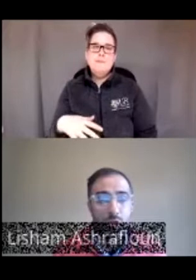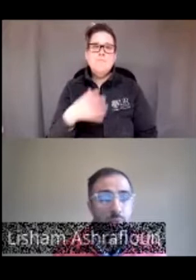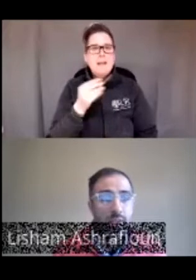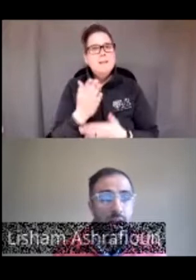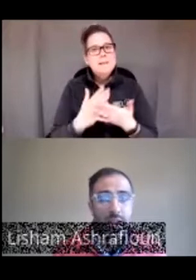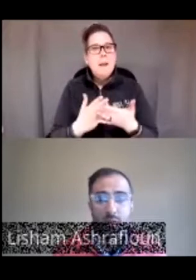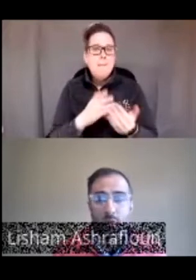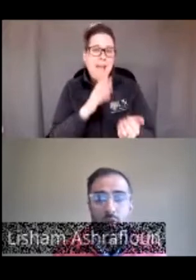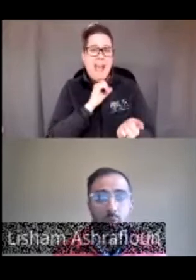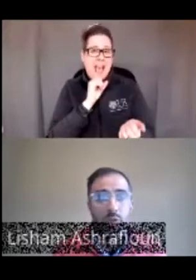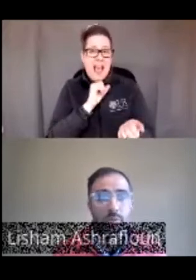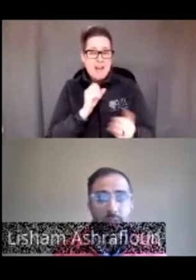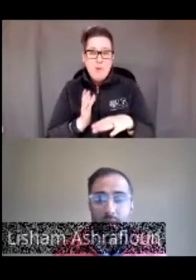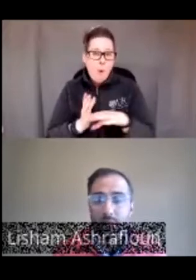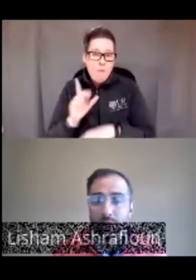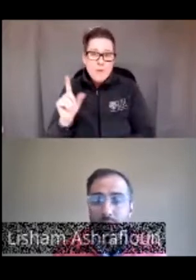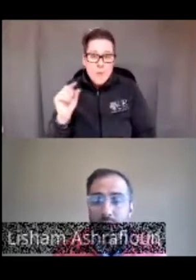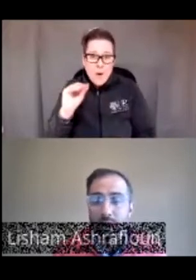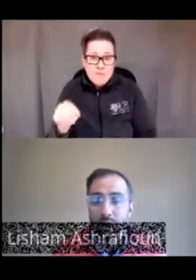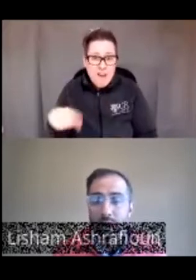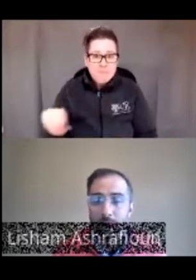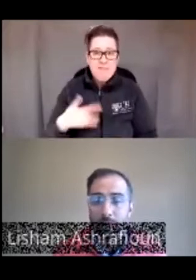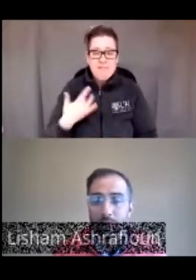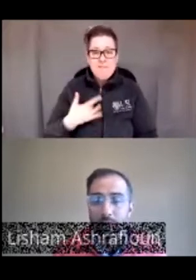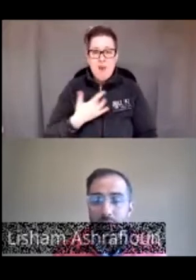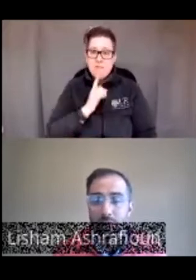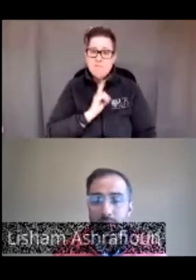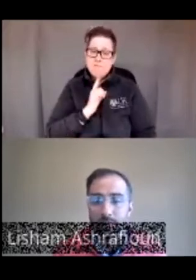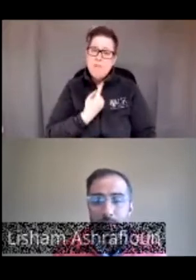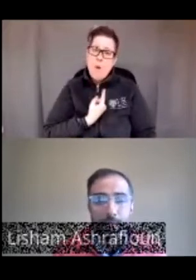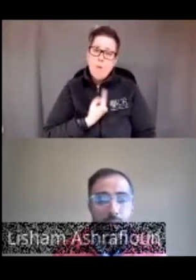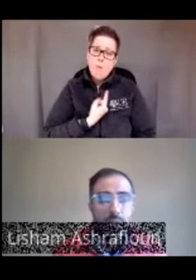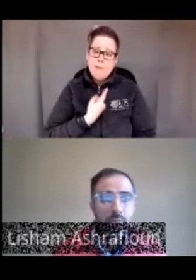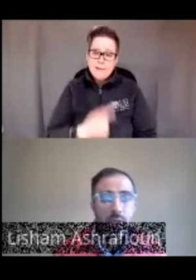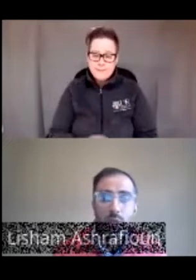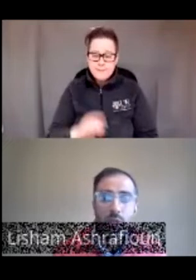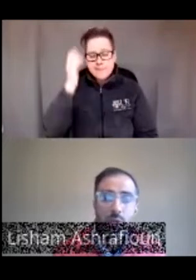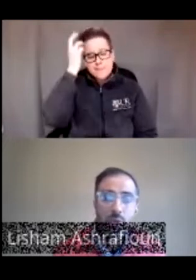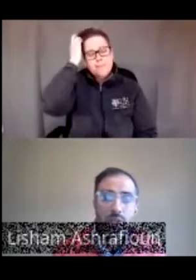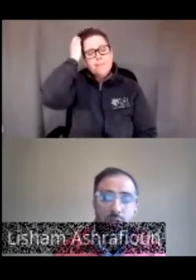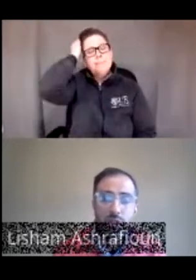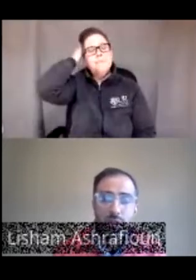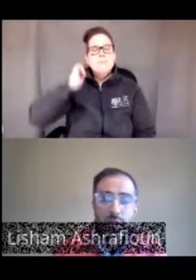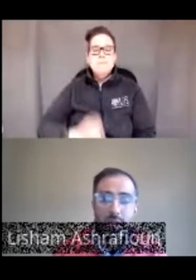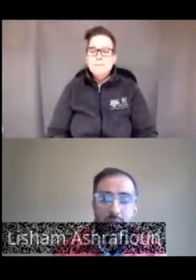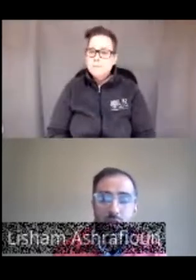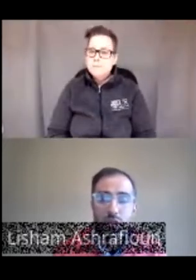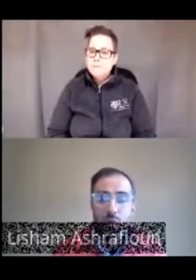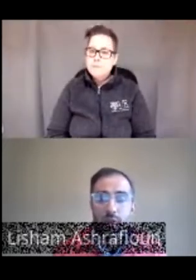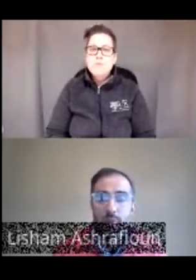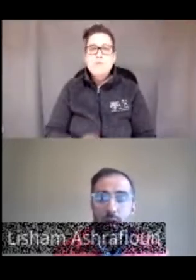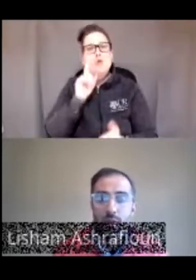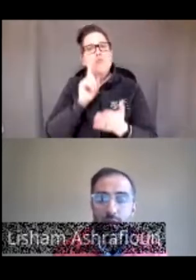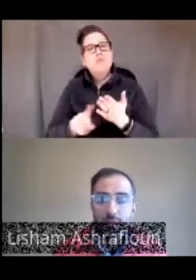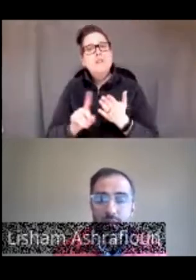age groups as high as over 20% of the population. Now, the research tends to show